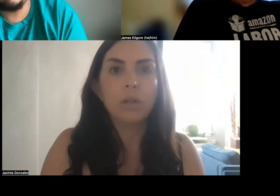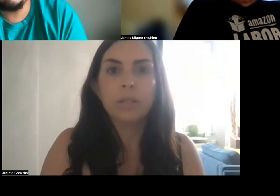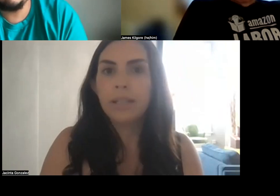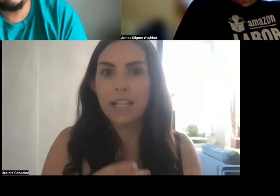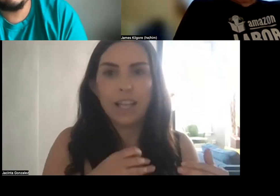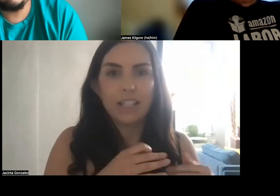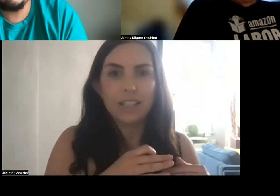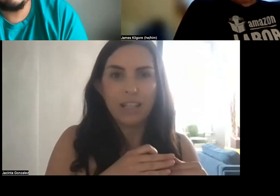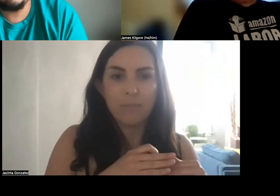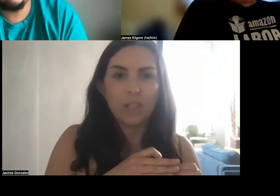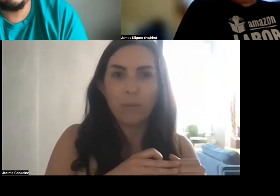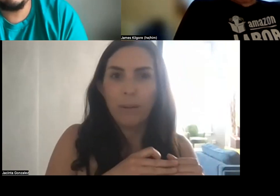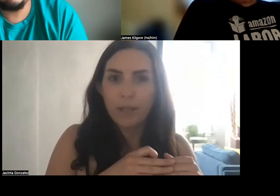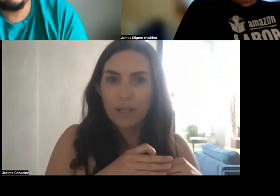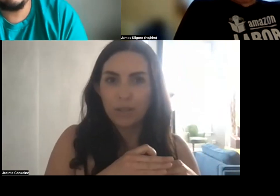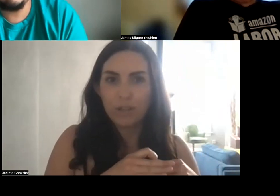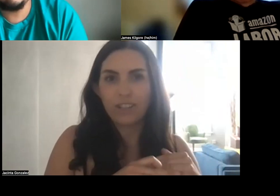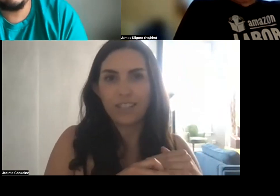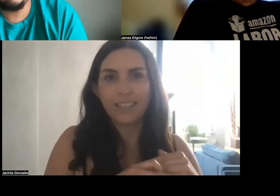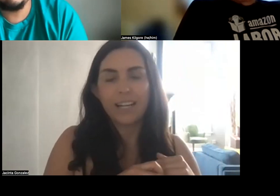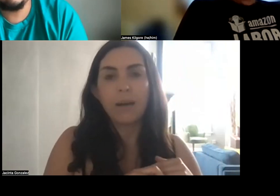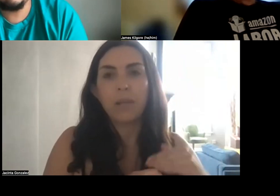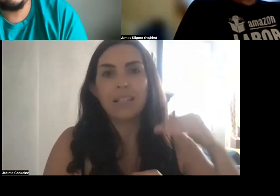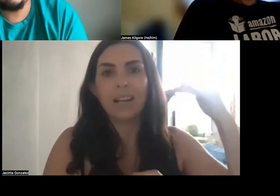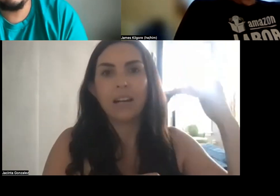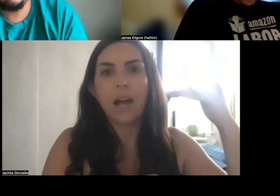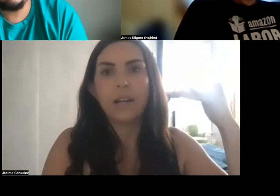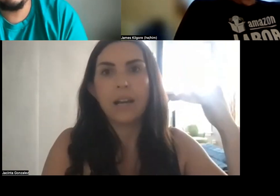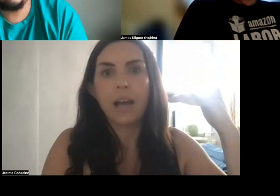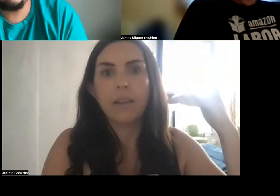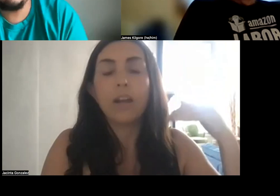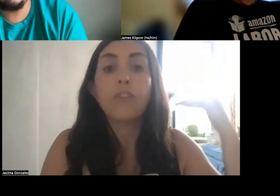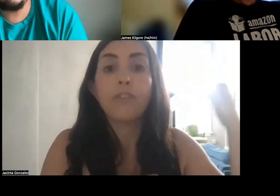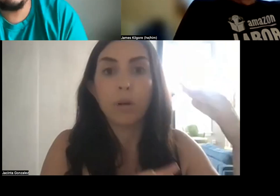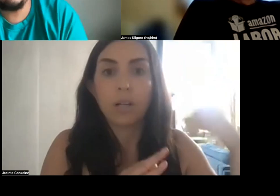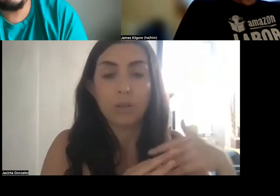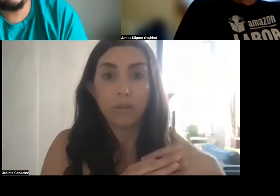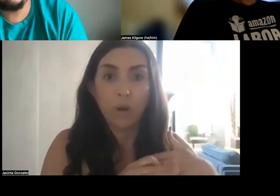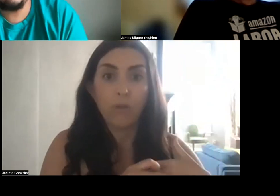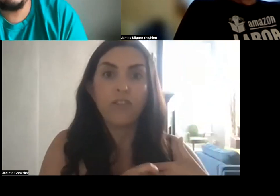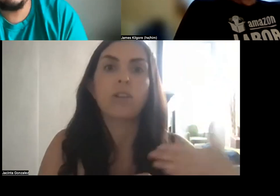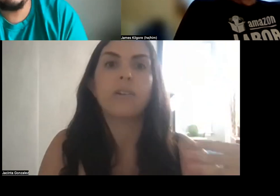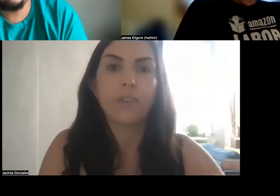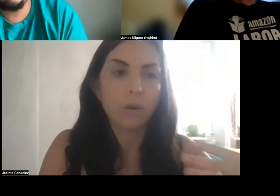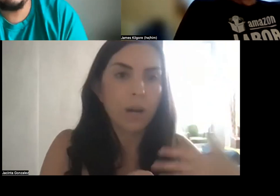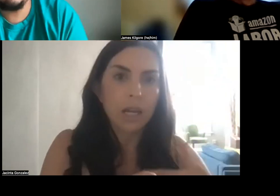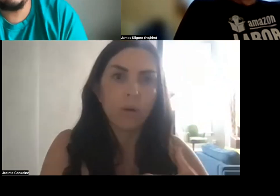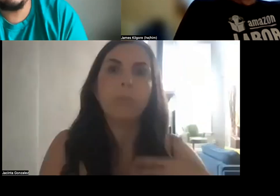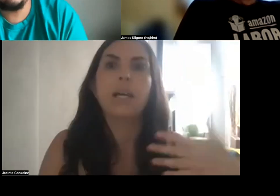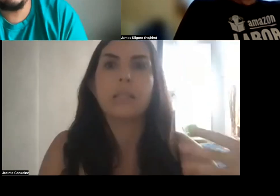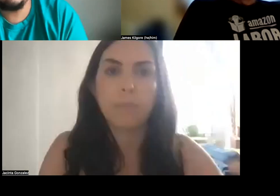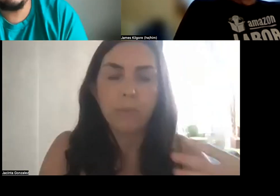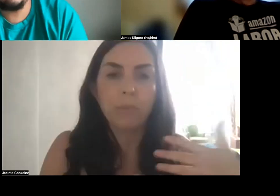know, as much as Republicans would start to up the ante on their framework and sort of go further and further